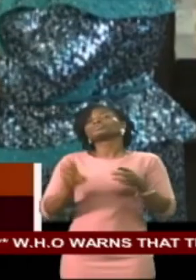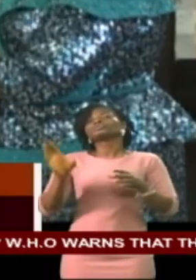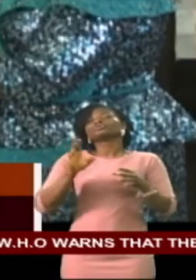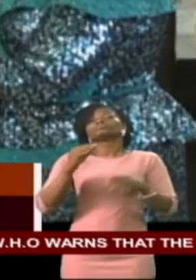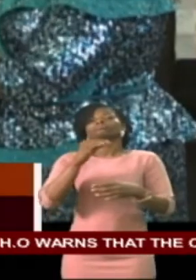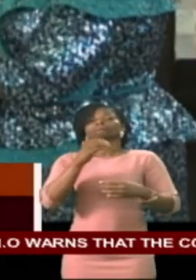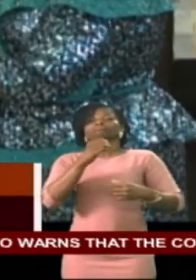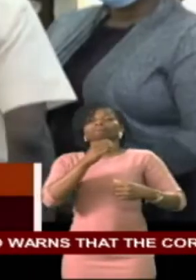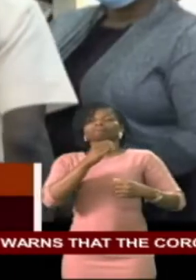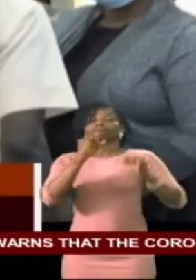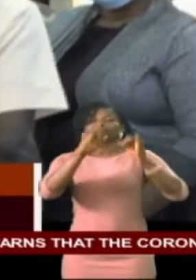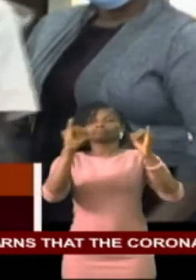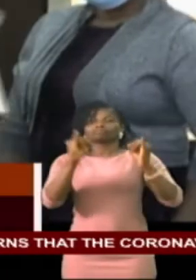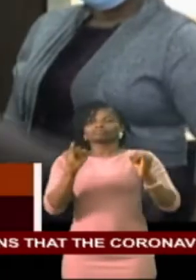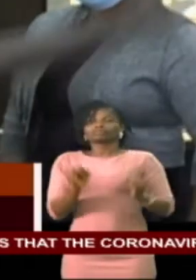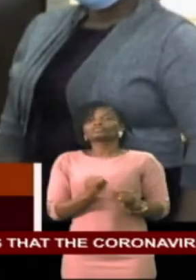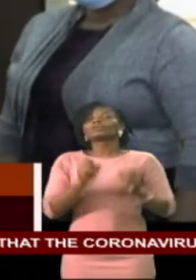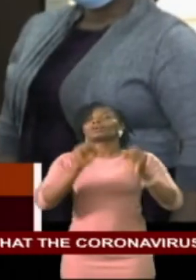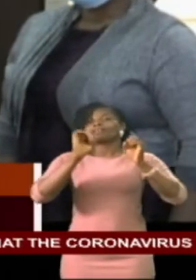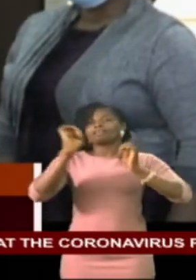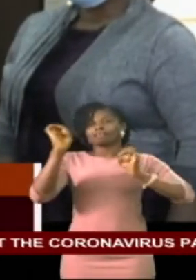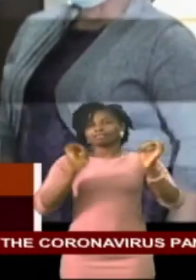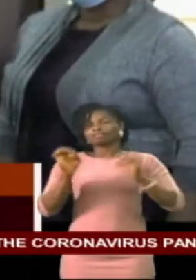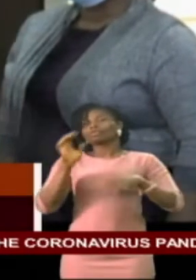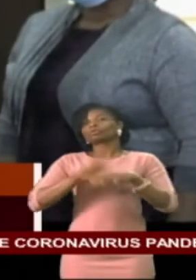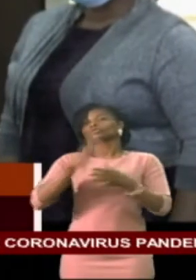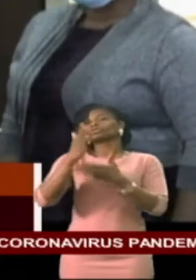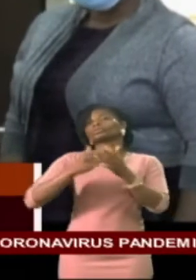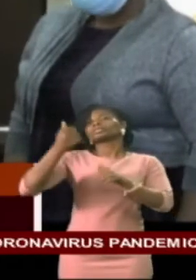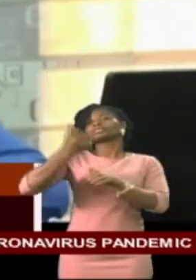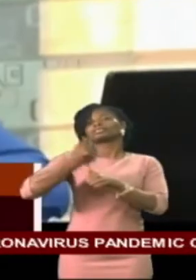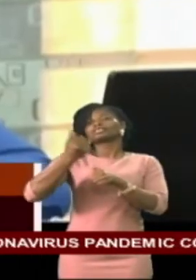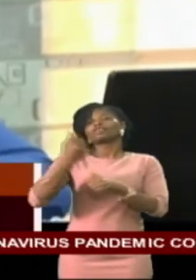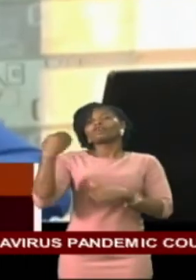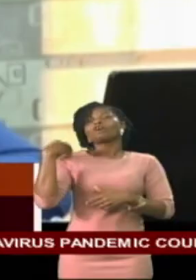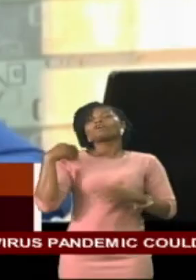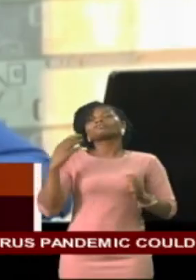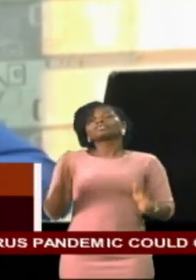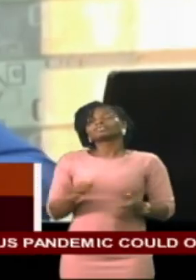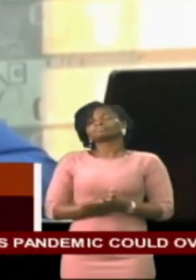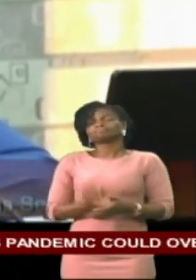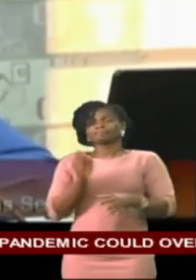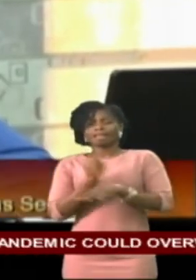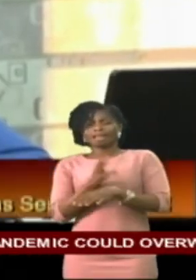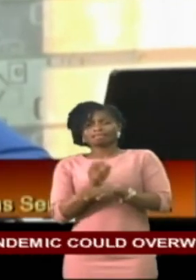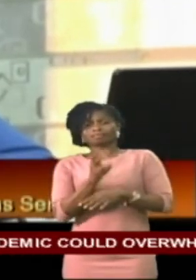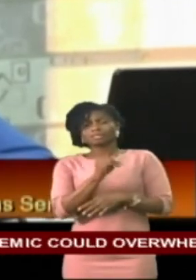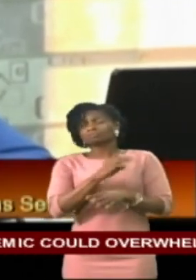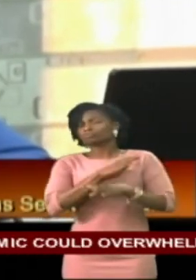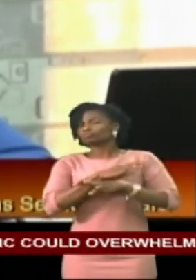for promoted senior officers, urging them to redouble their efforts. Do not relax.